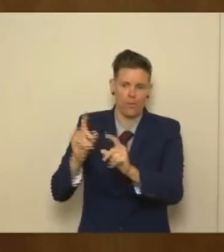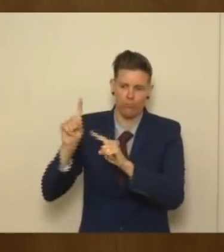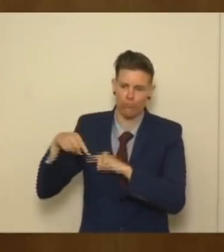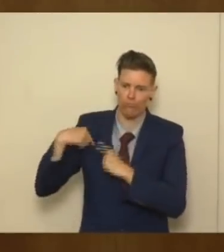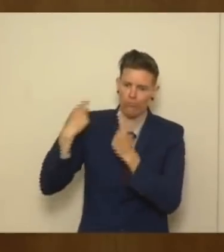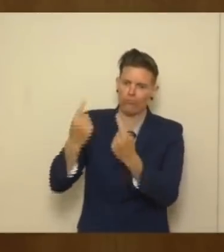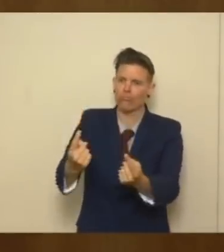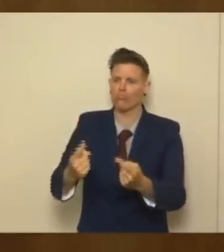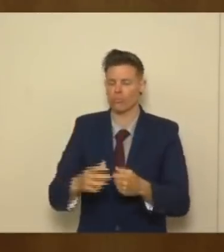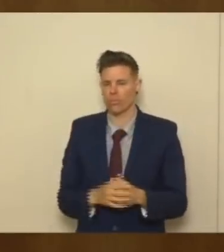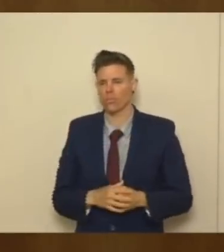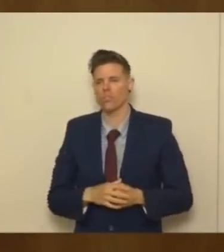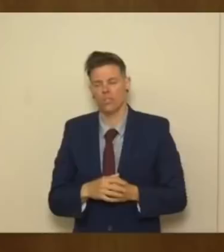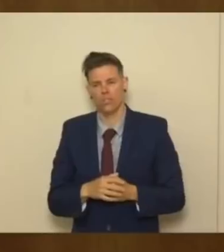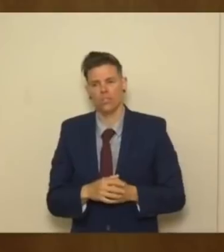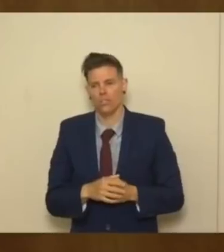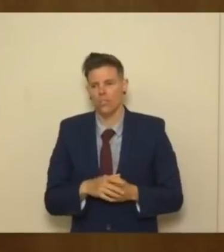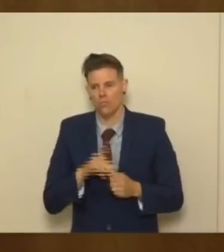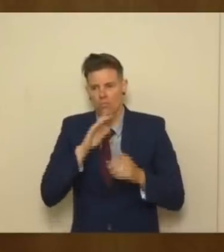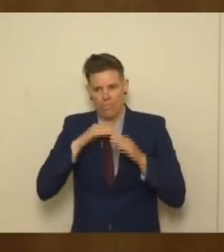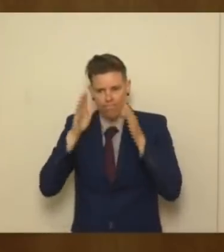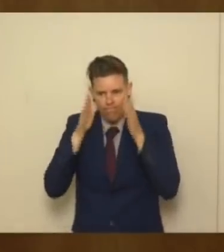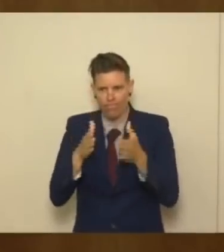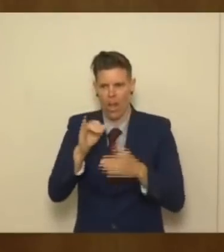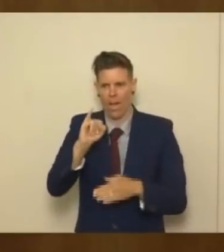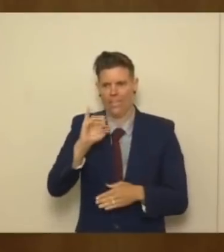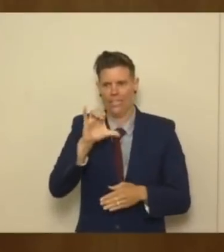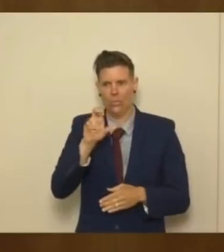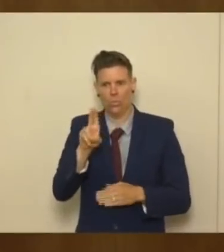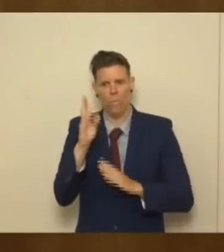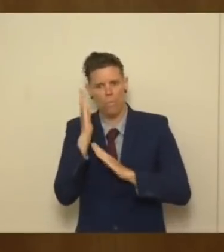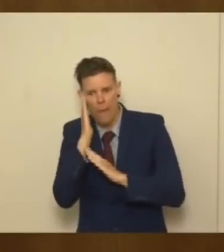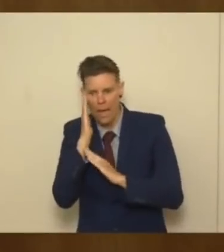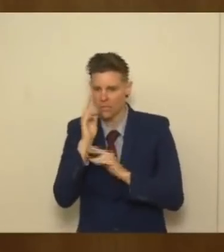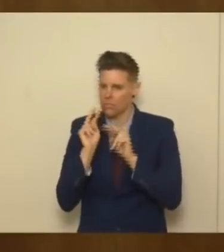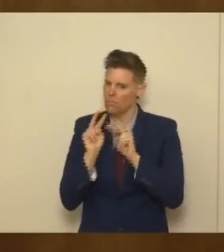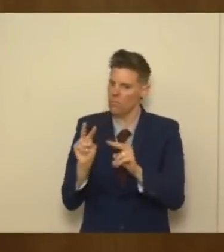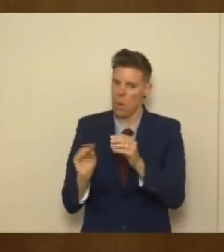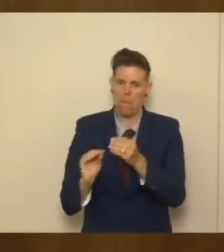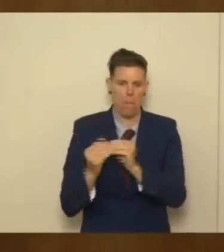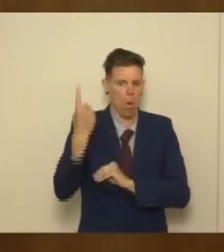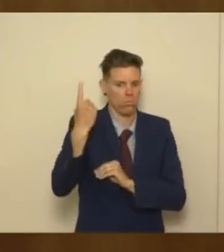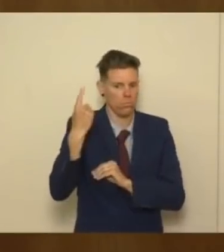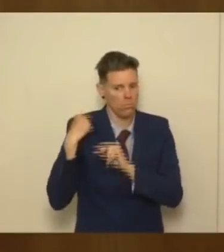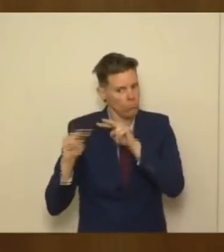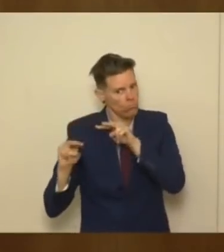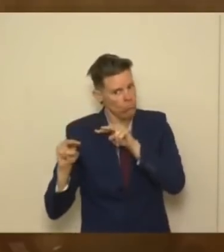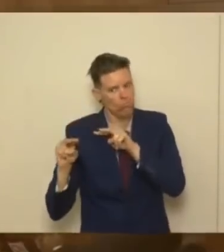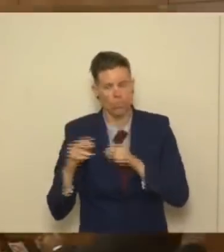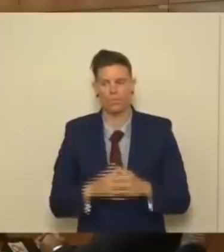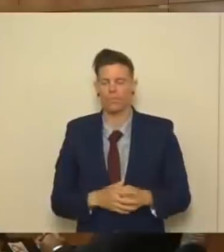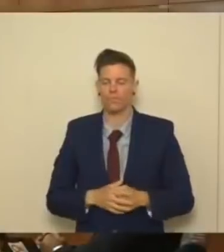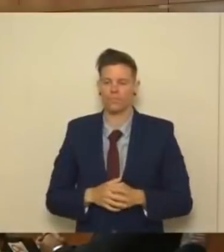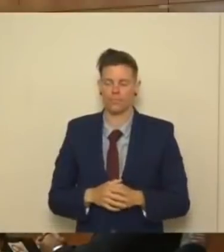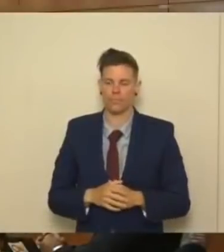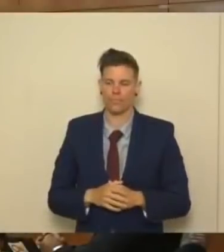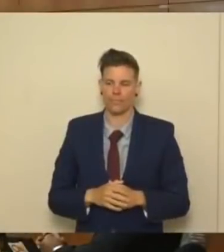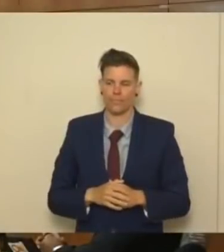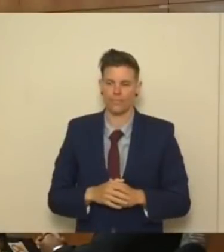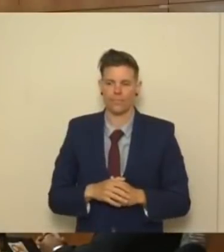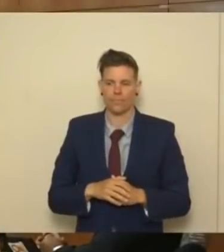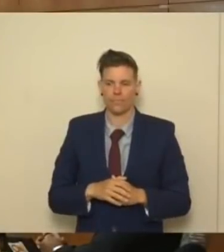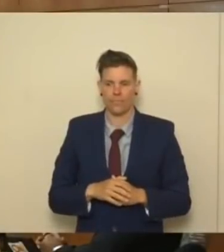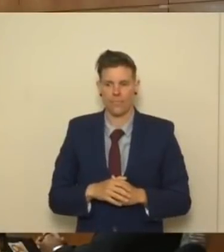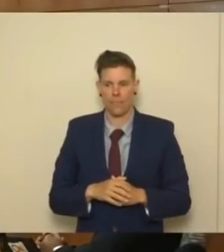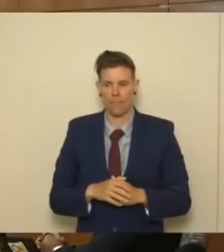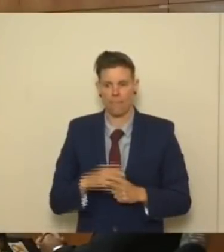ICU capacity as a late indicator of the other gating criteria failing. And you know, I want to add something that I think